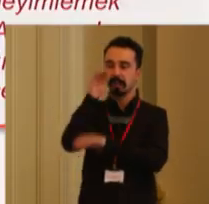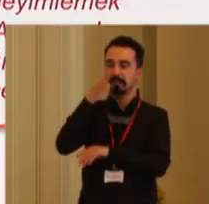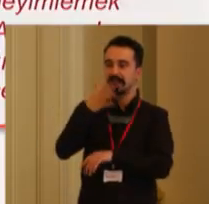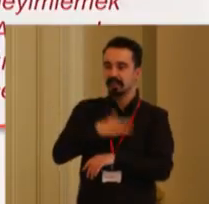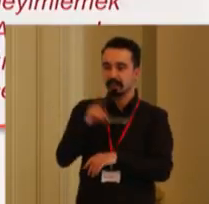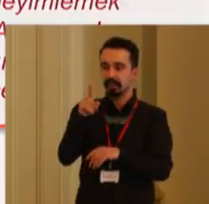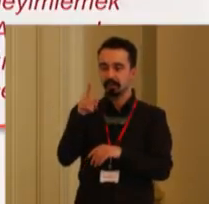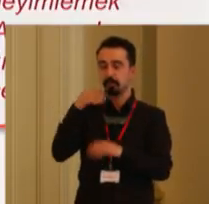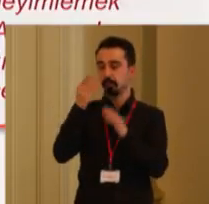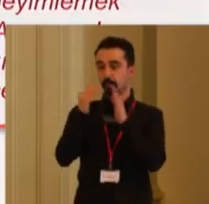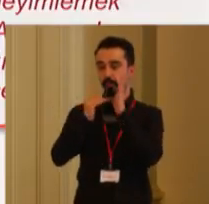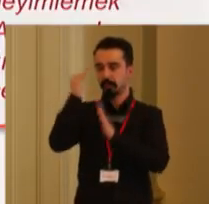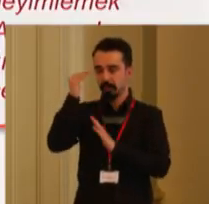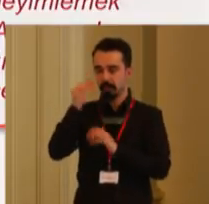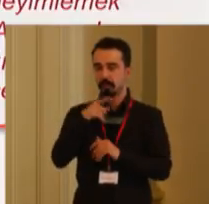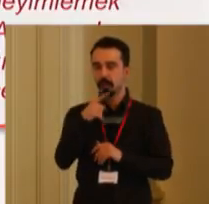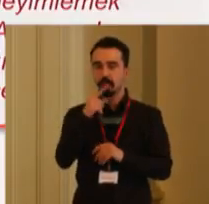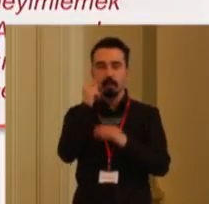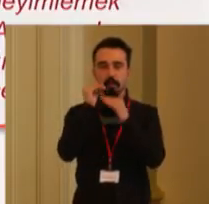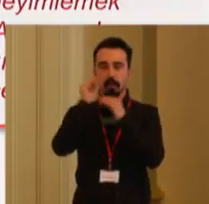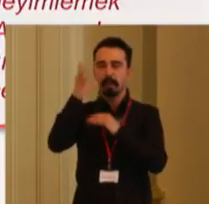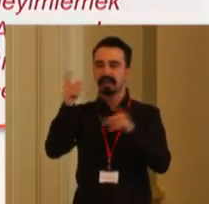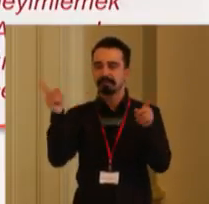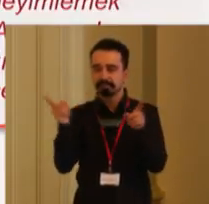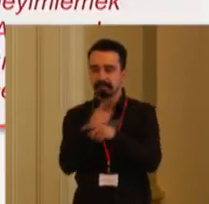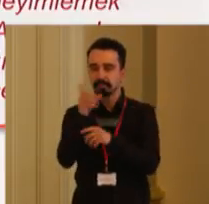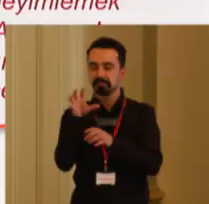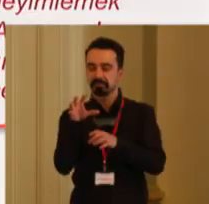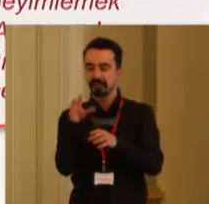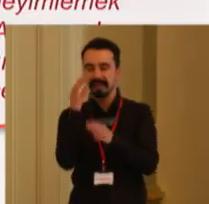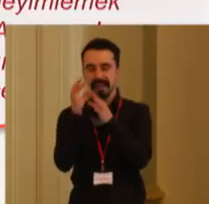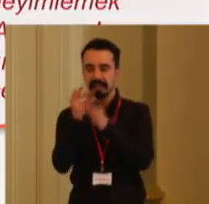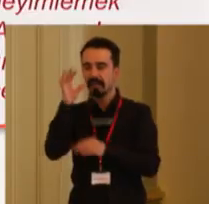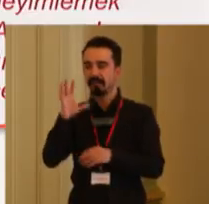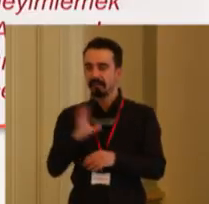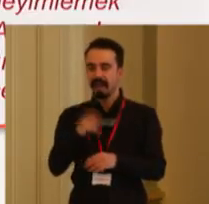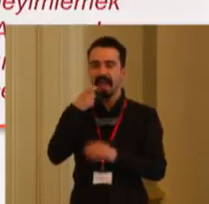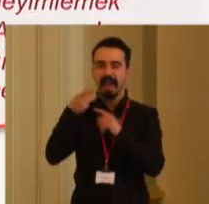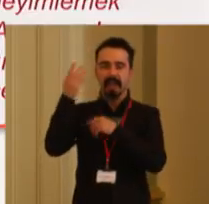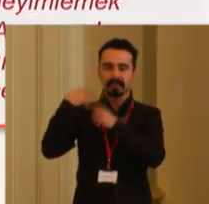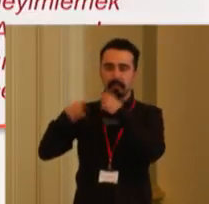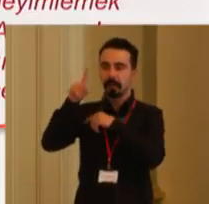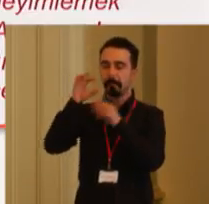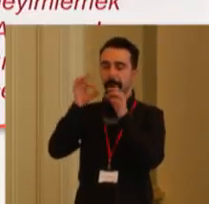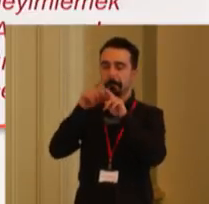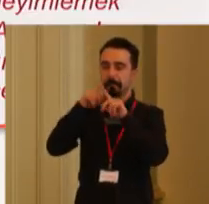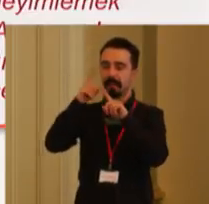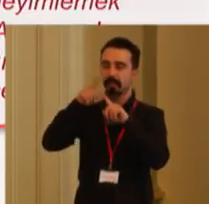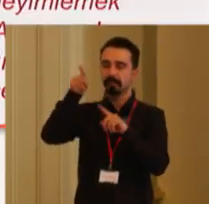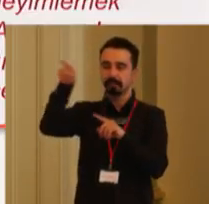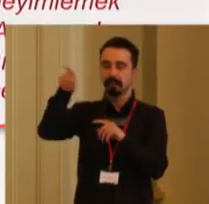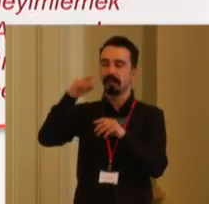probability of going abroad, and living abroad seems to be quite popular. So from all sectors of the society, people are included in